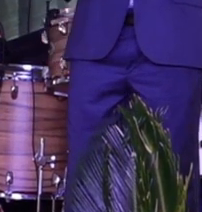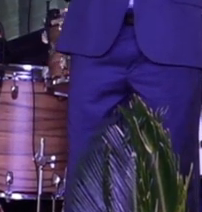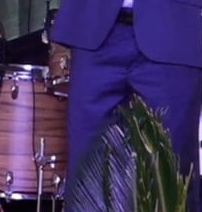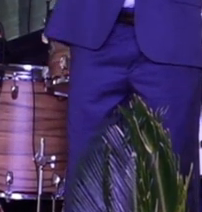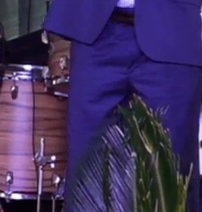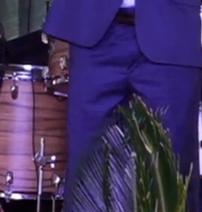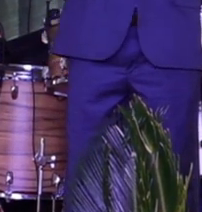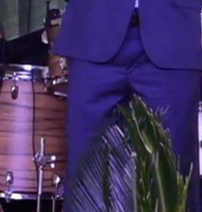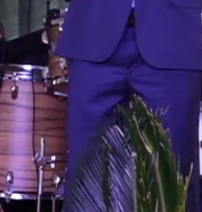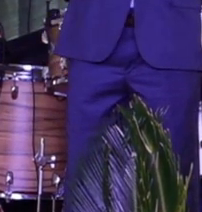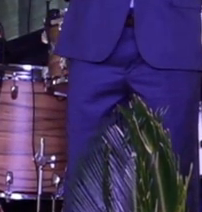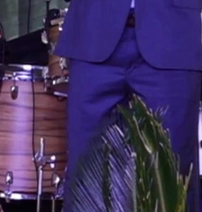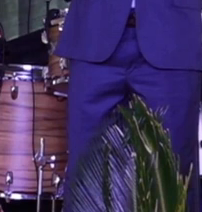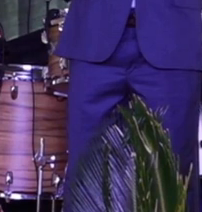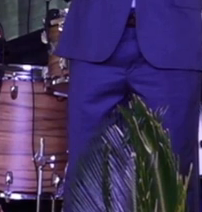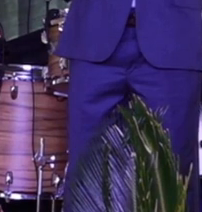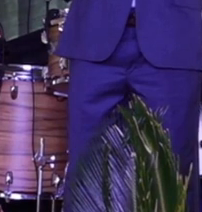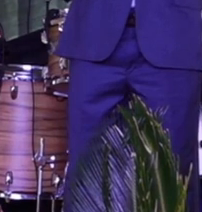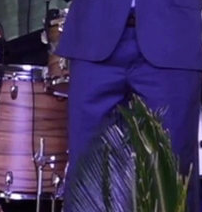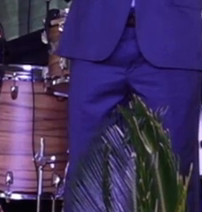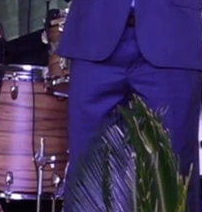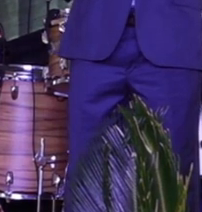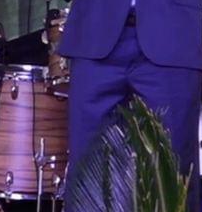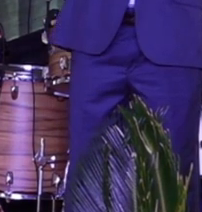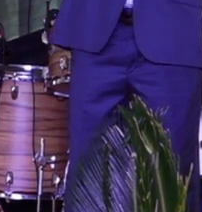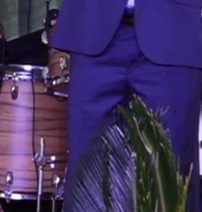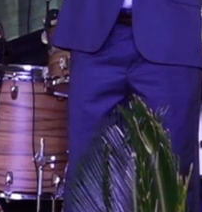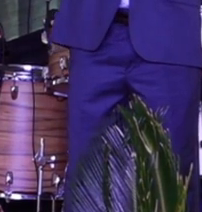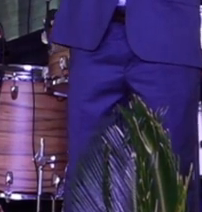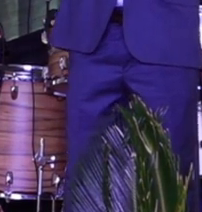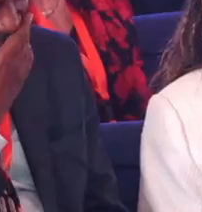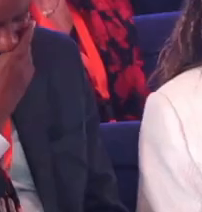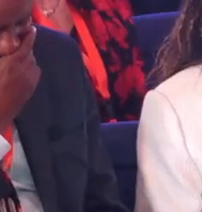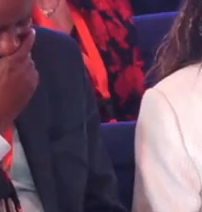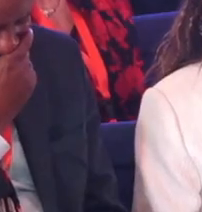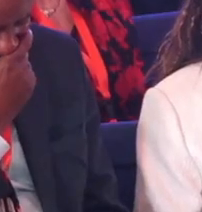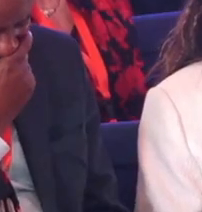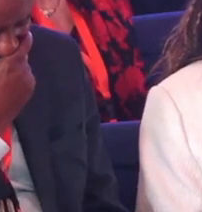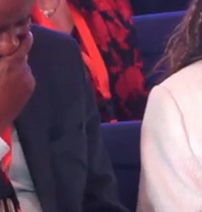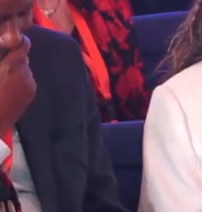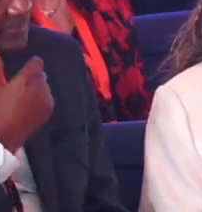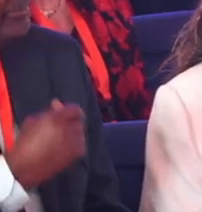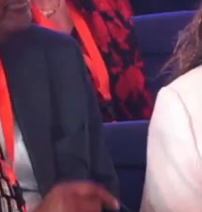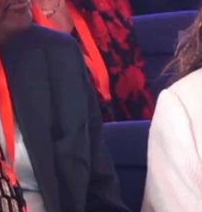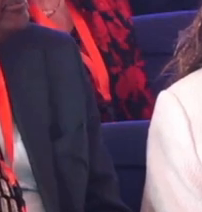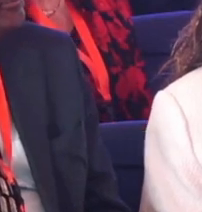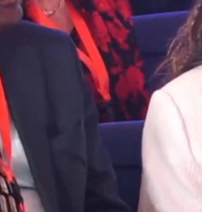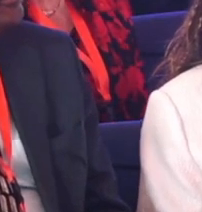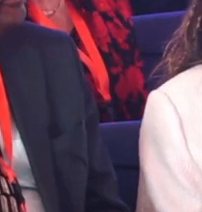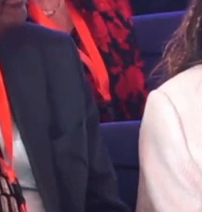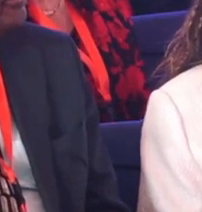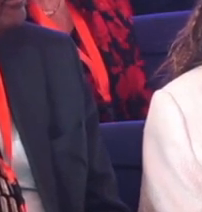Lakini ukitumia kizungu chako. From Student's Companion. Kutoka ile shule. Kuna kitabu ilikuwa